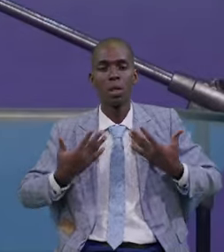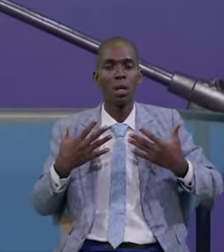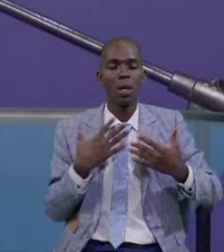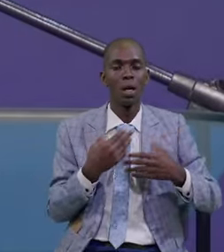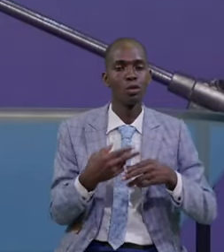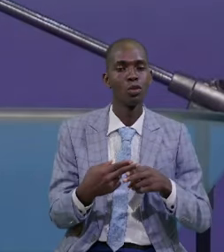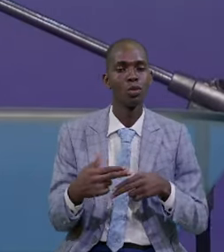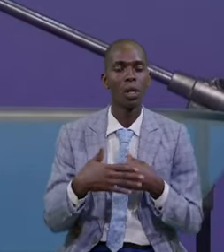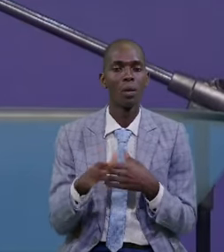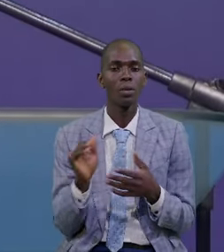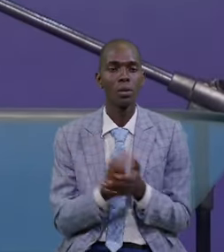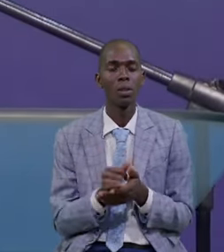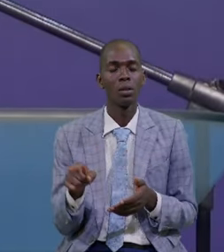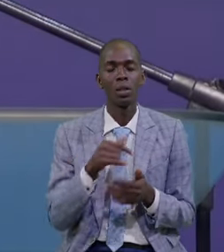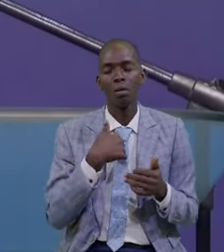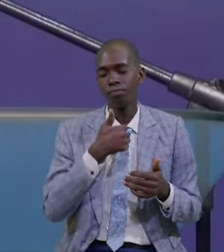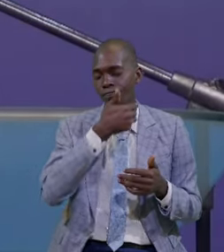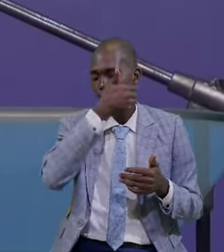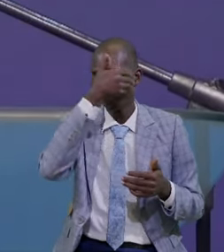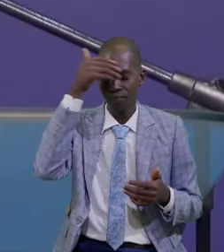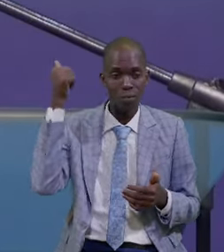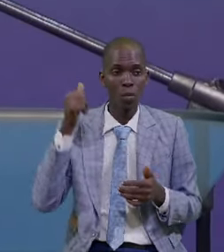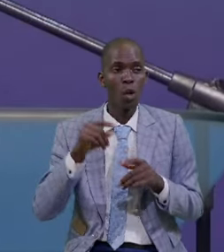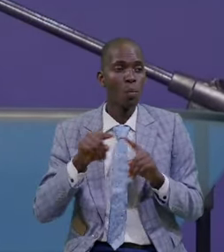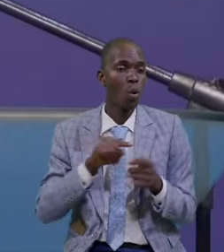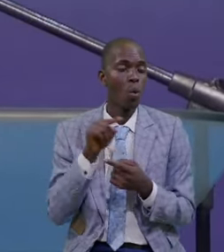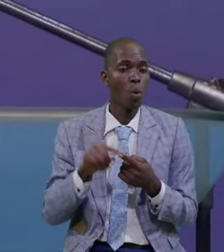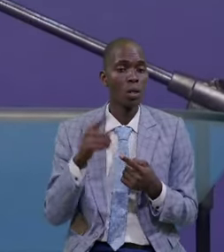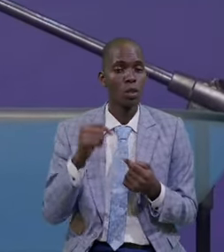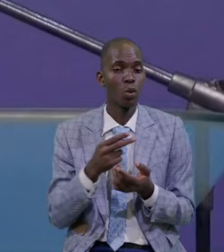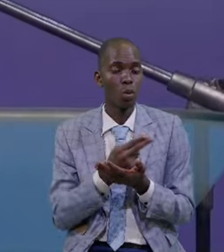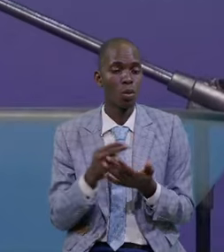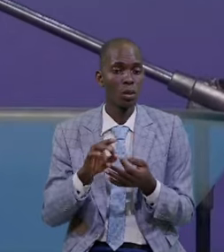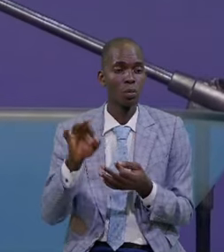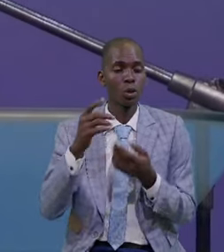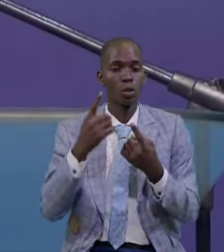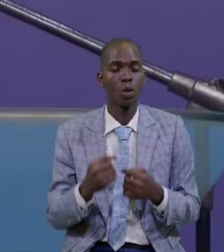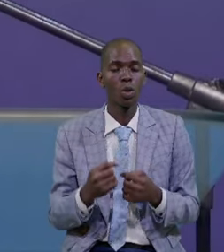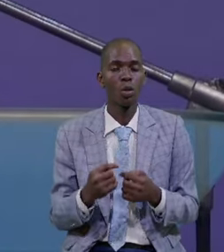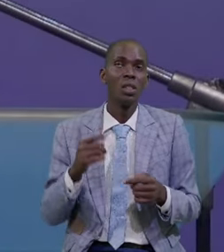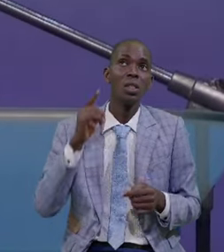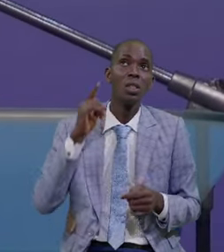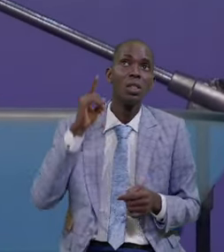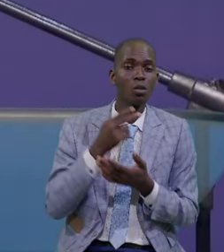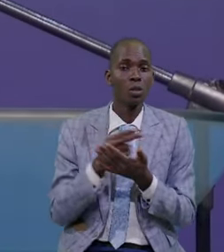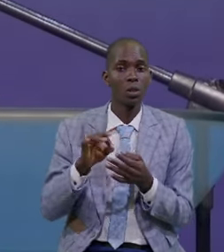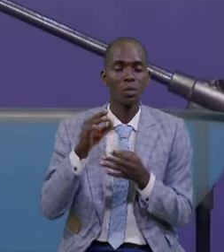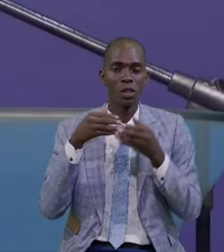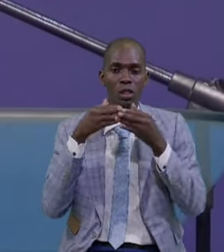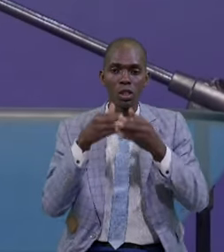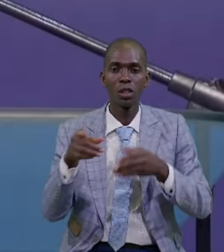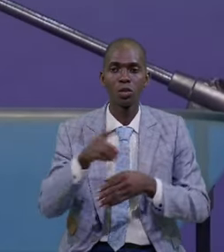the Holy Ghost comes, he leads you into all truth. Not only that, he brings to